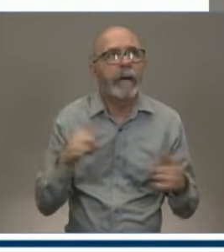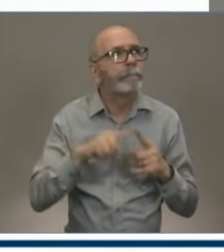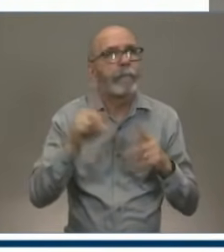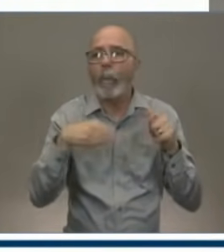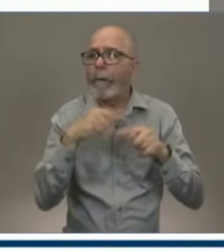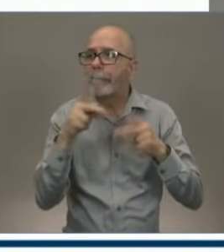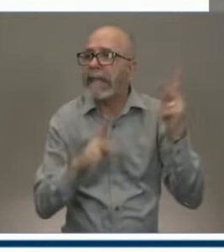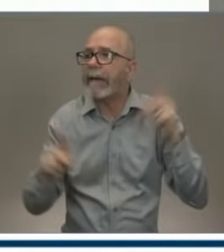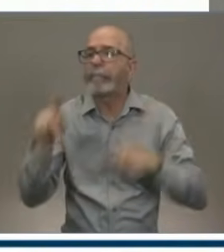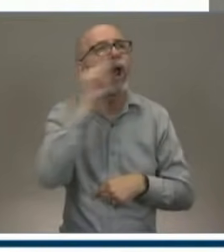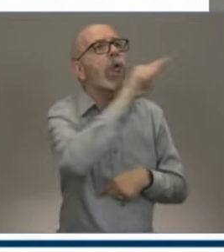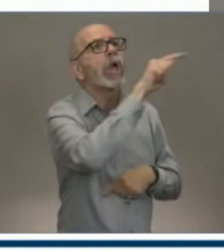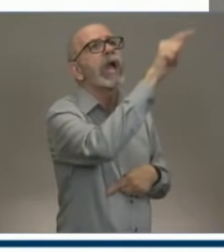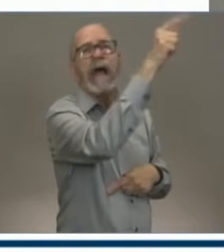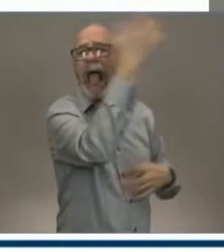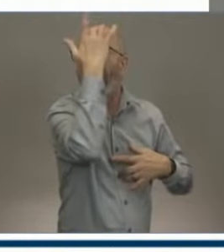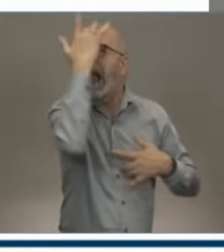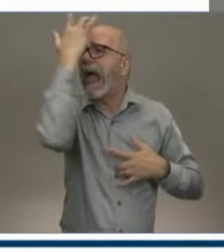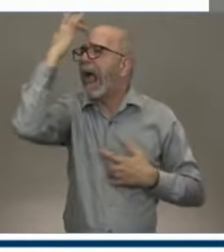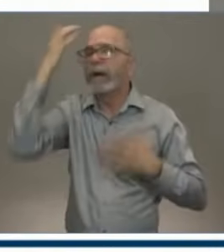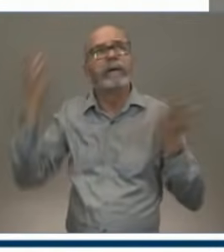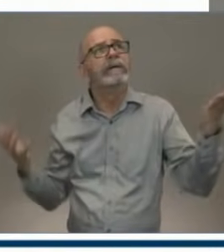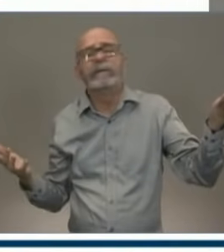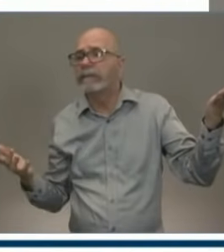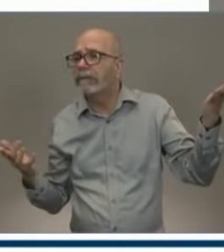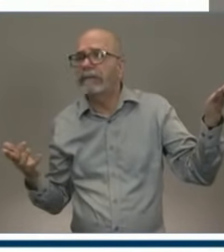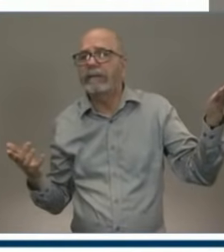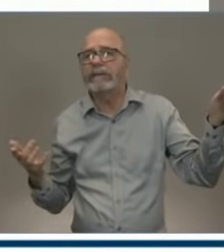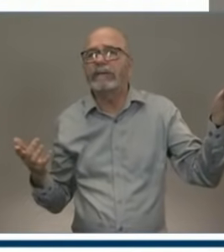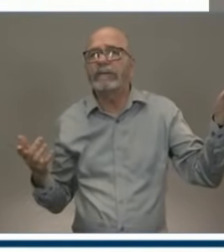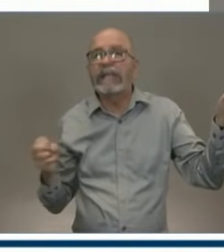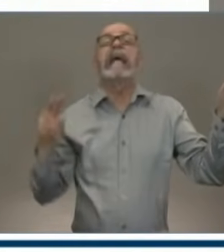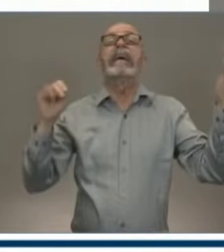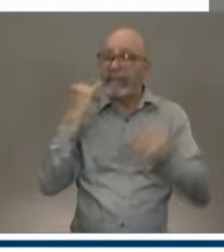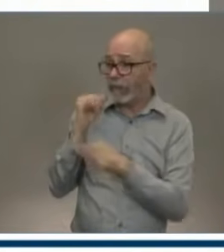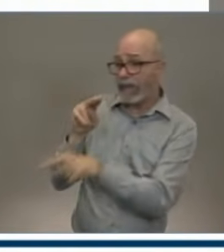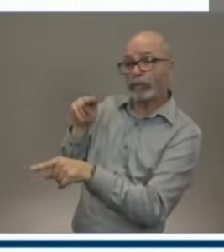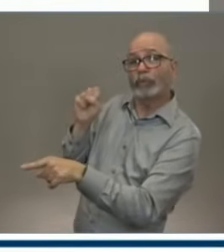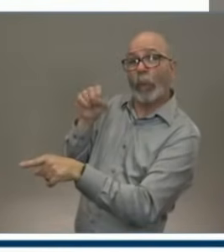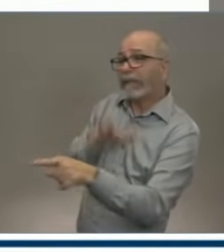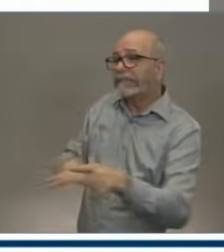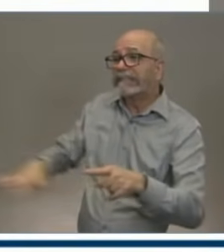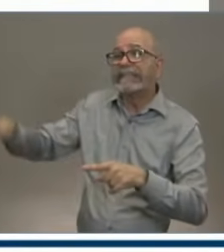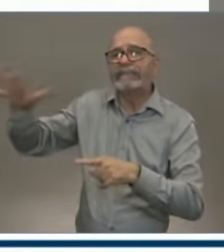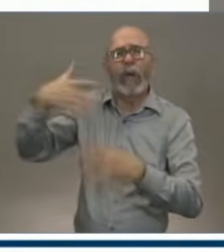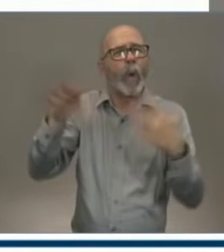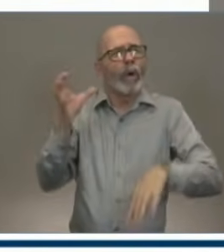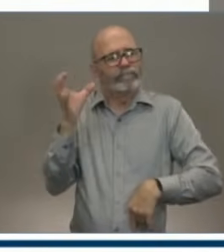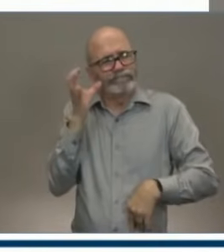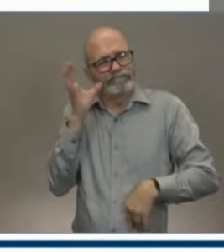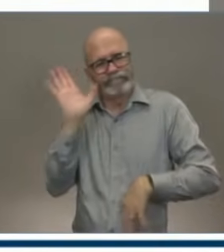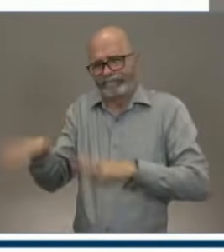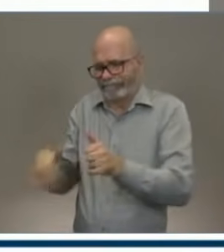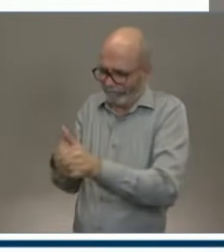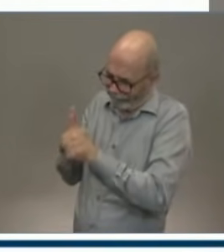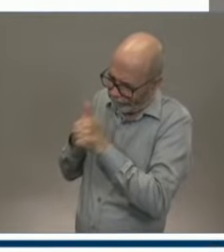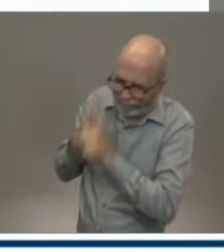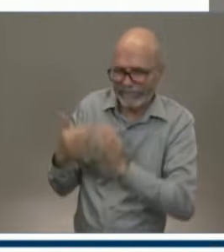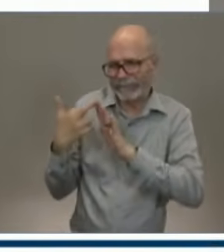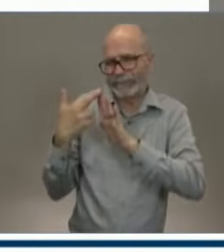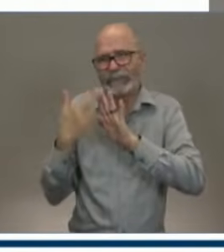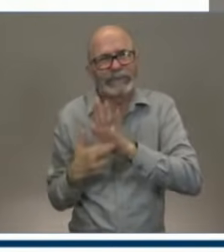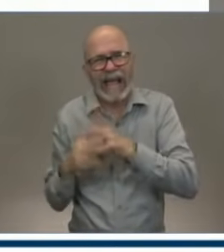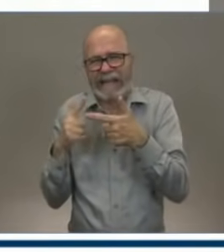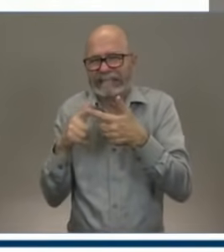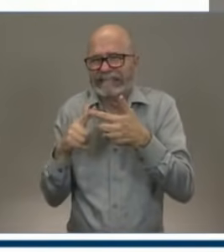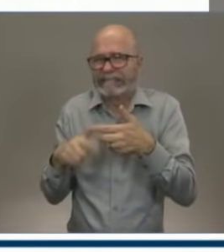and the sacrifices that so many of us have made. And I'd ask those individuals to say you need to do better. It's the only